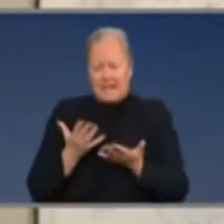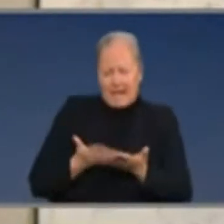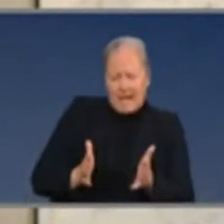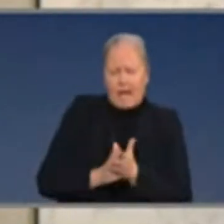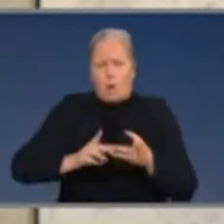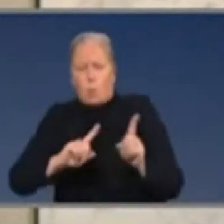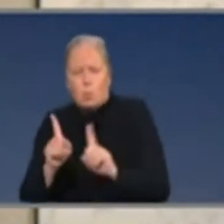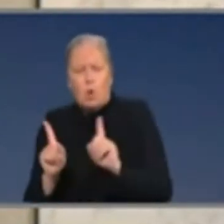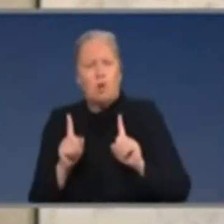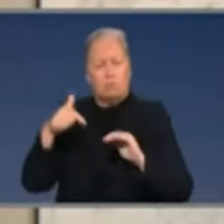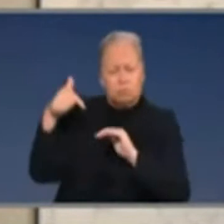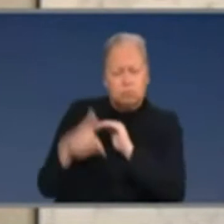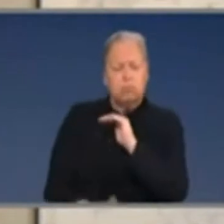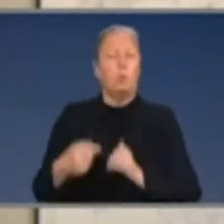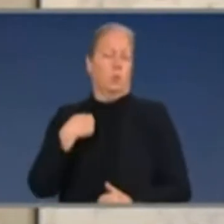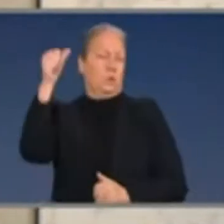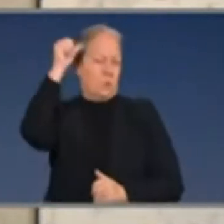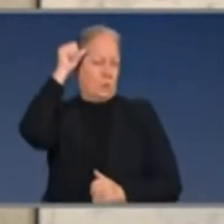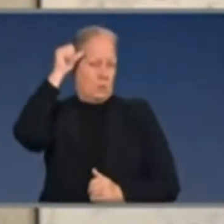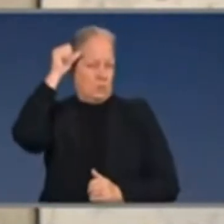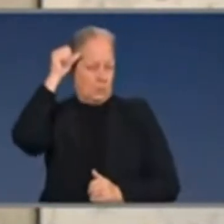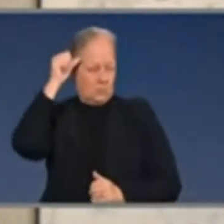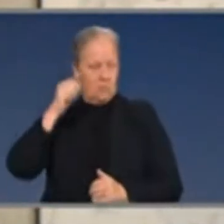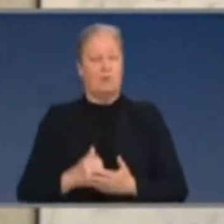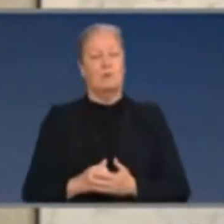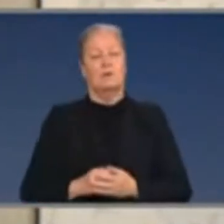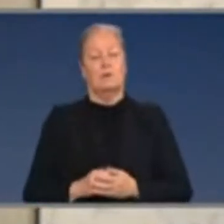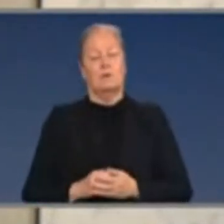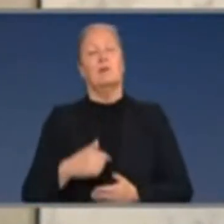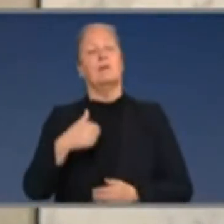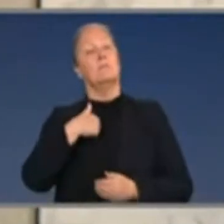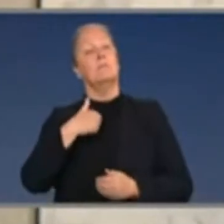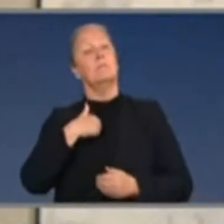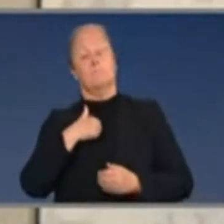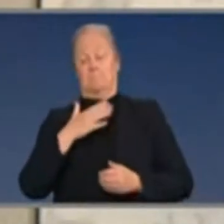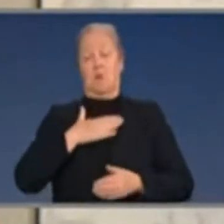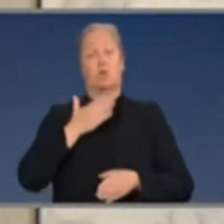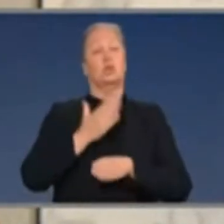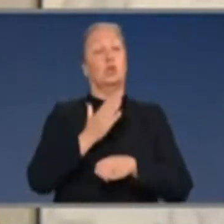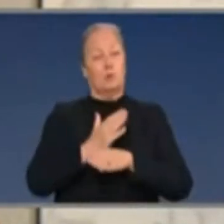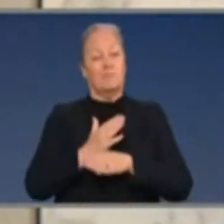relationships that we have at the community level. So my day job is CEO of NACHO, which is